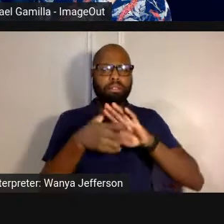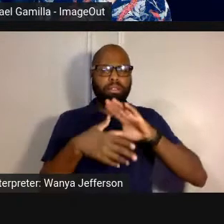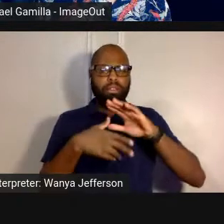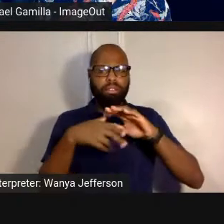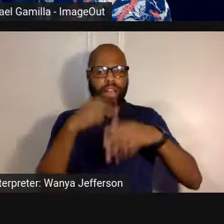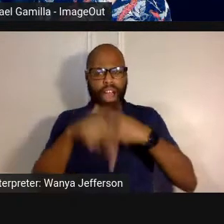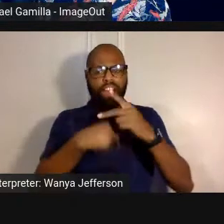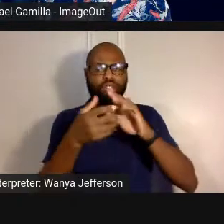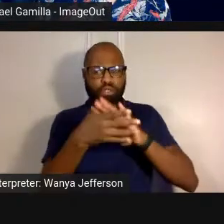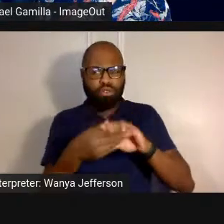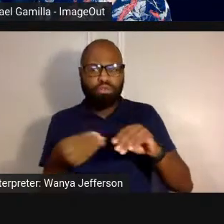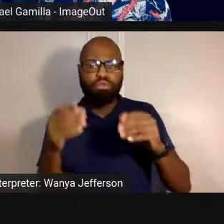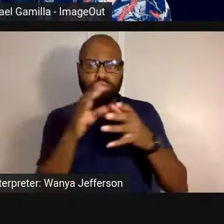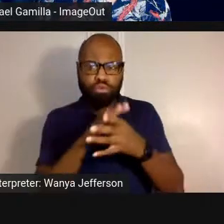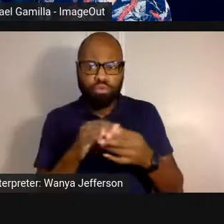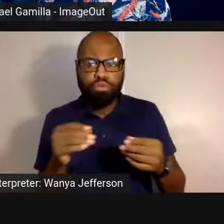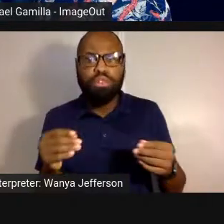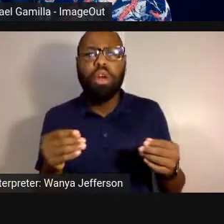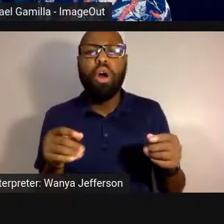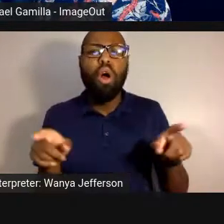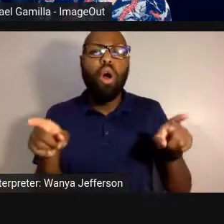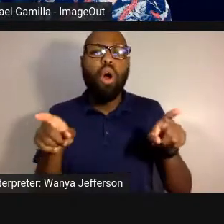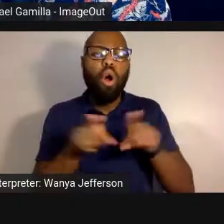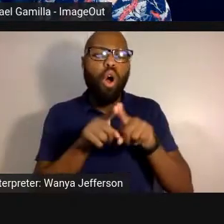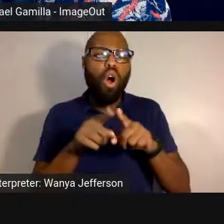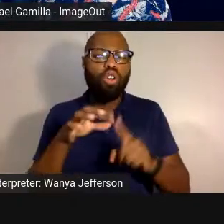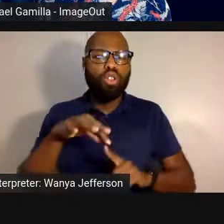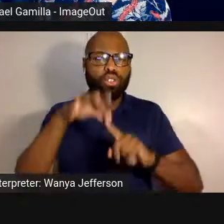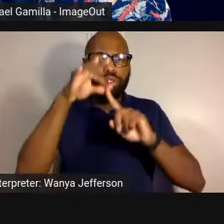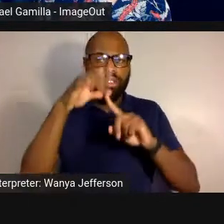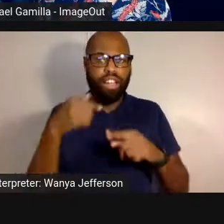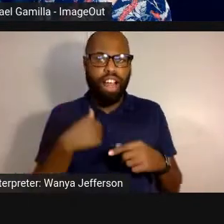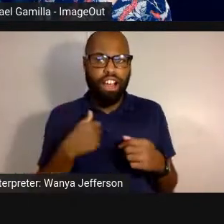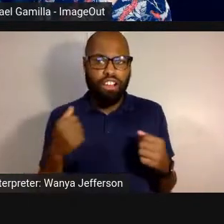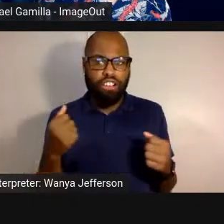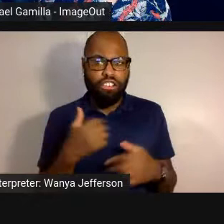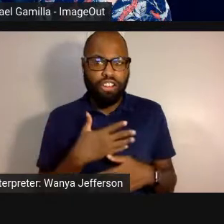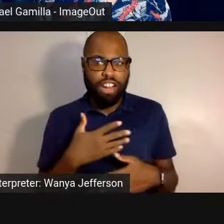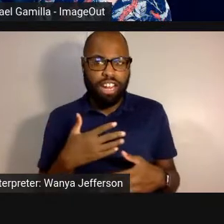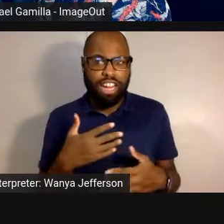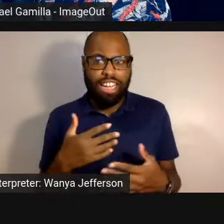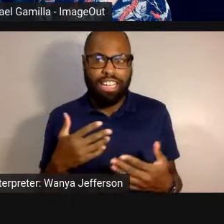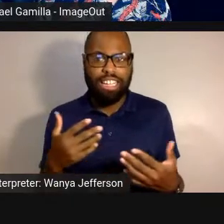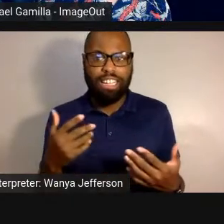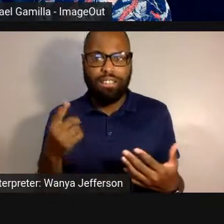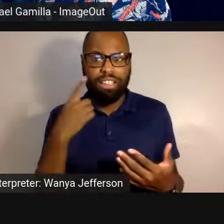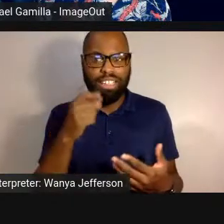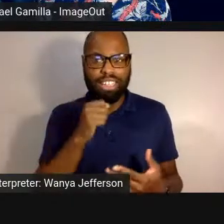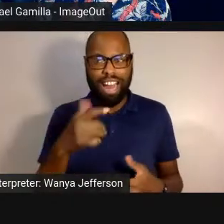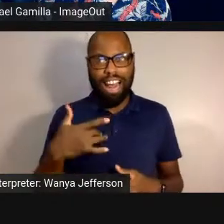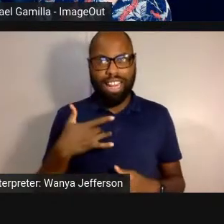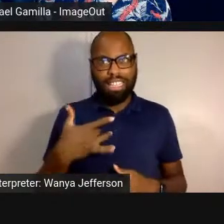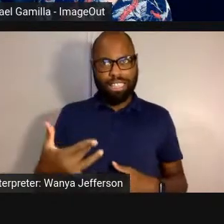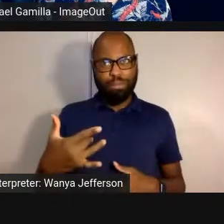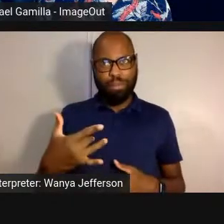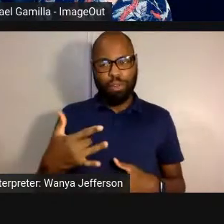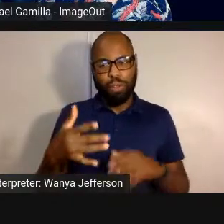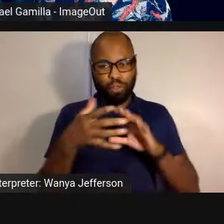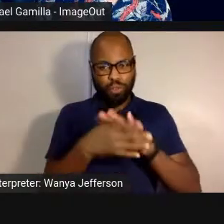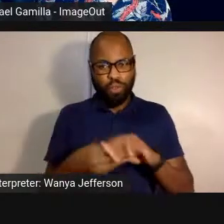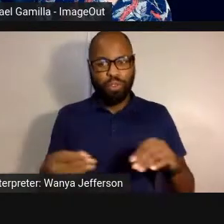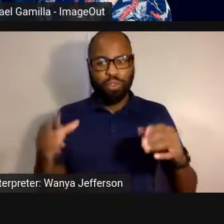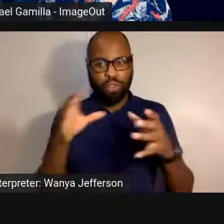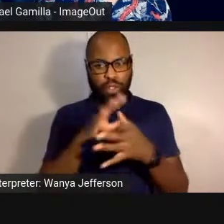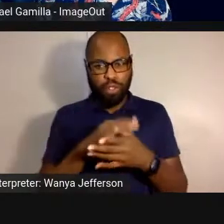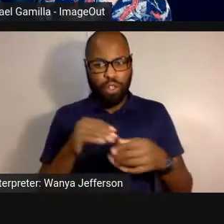And was really special, because I was afraid, because this is not a typical story